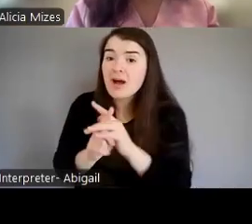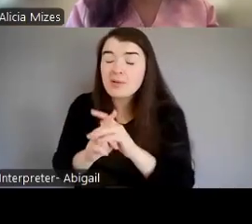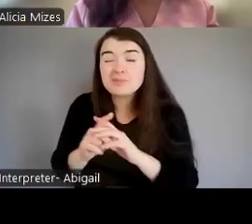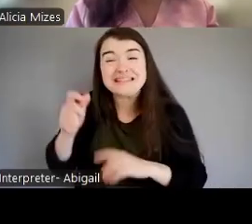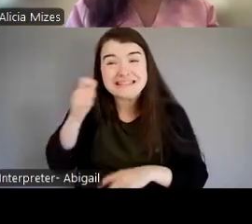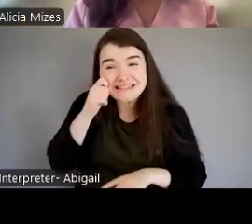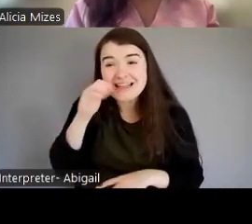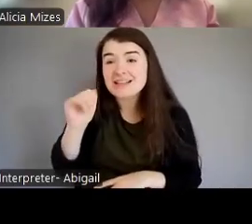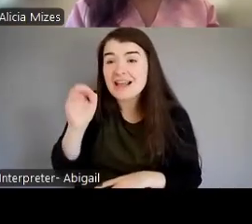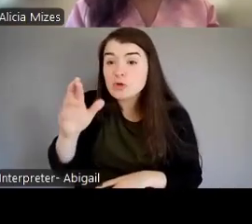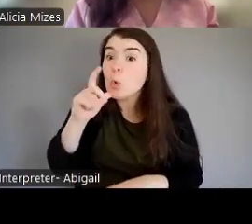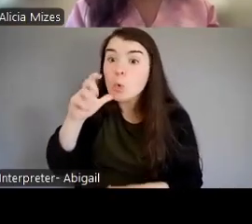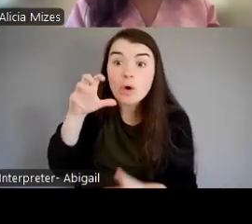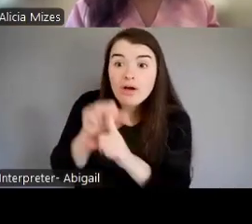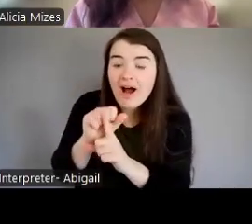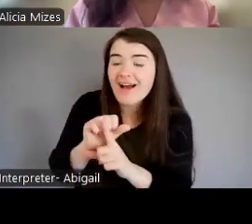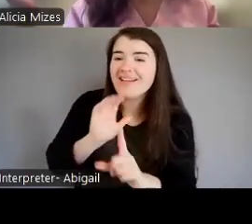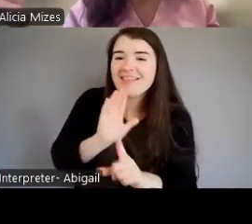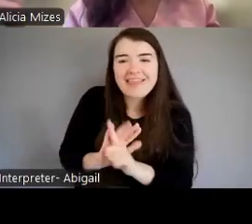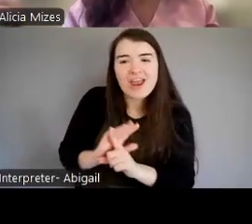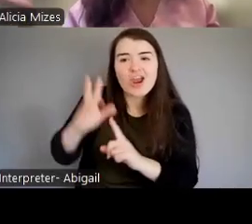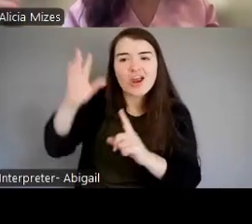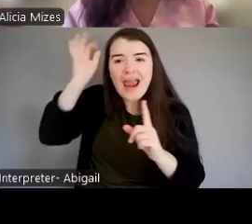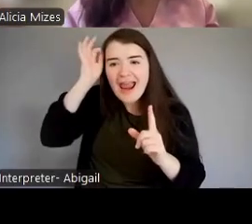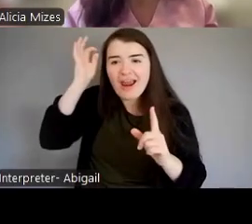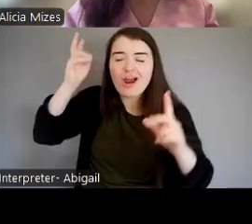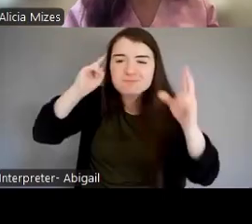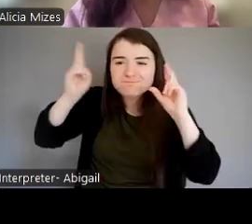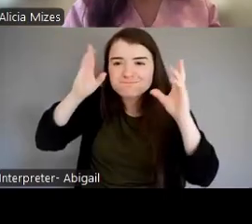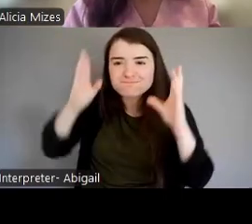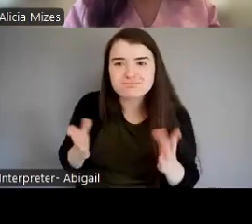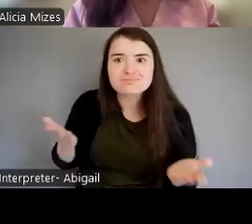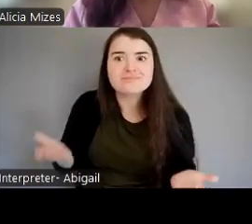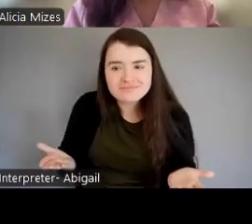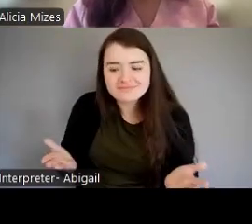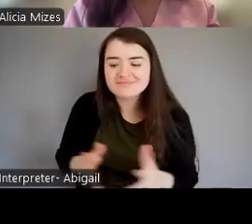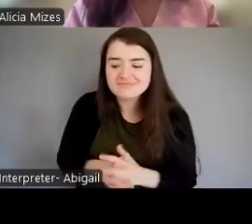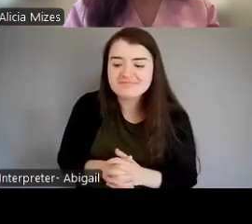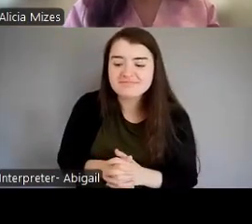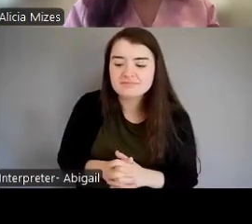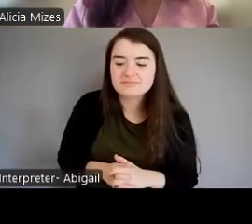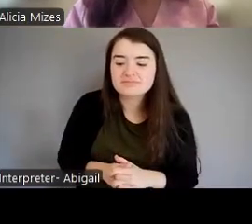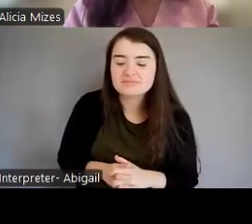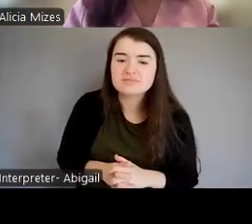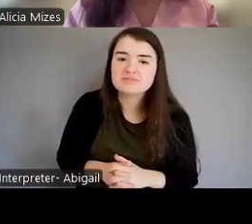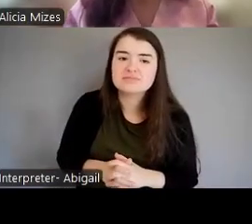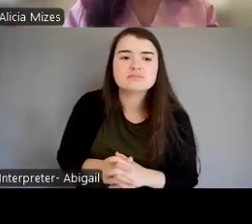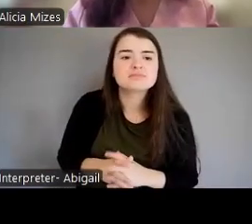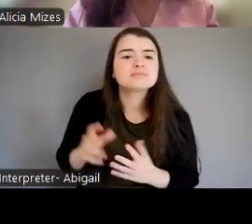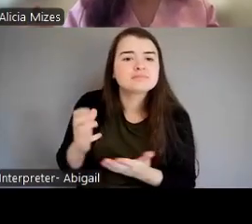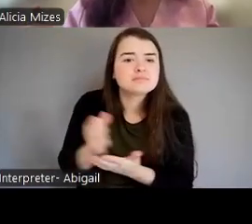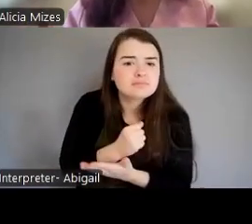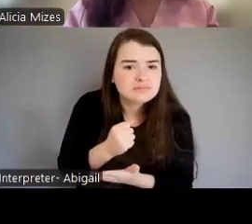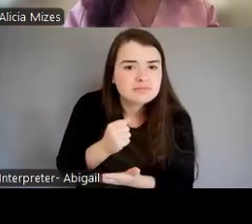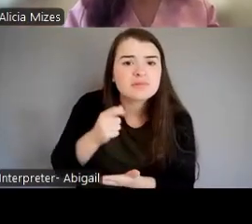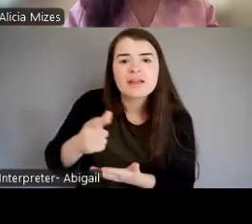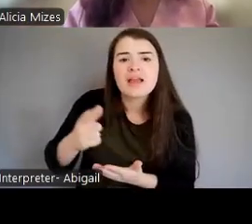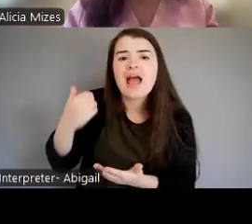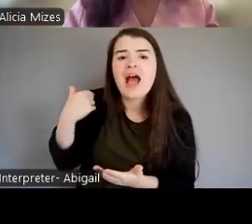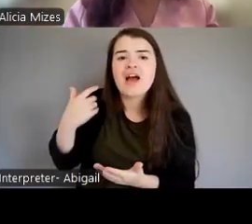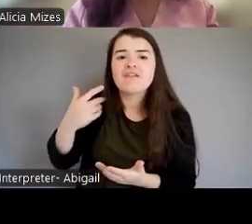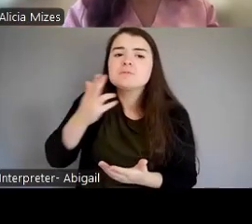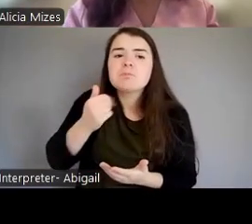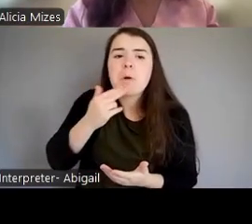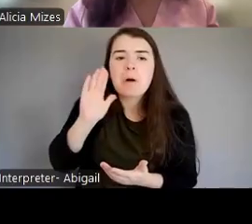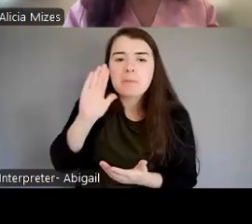by their hairdresser. So we work closely with hairdressers. You can use a hand mirror again to check your back and buttocks and make sure you're looking